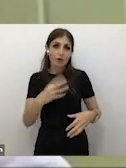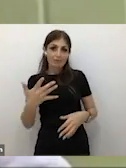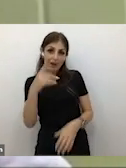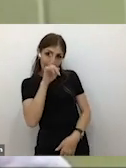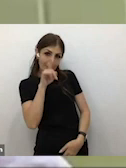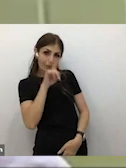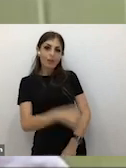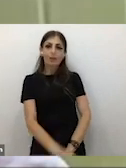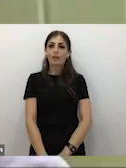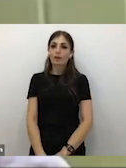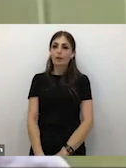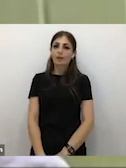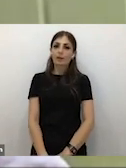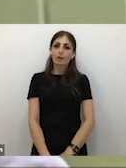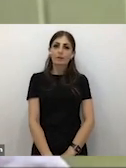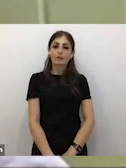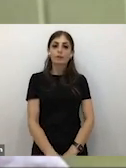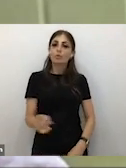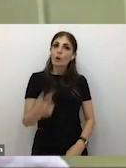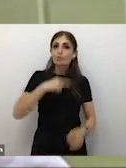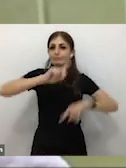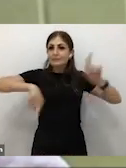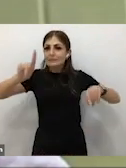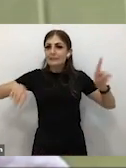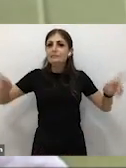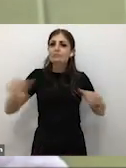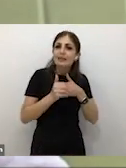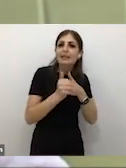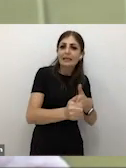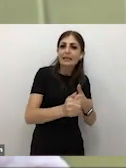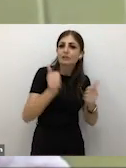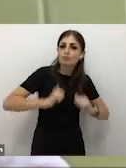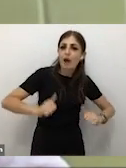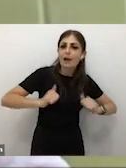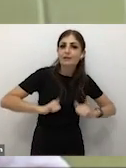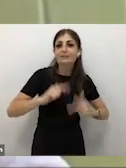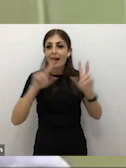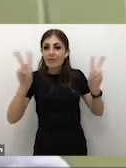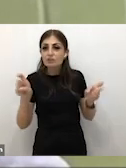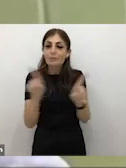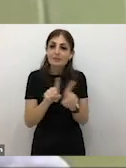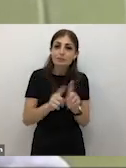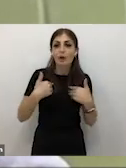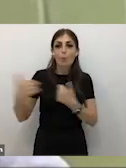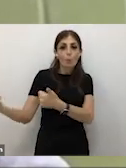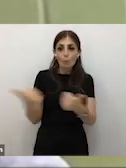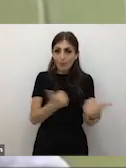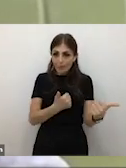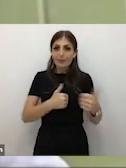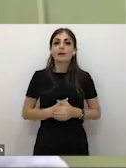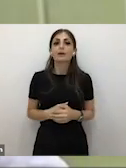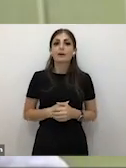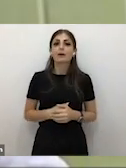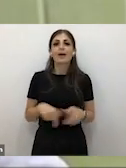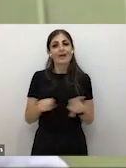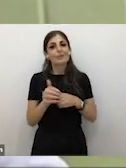us. We'll explore diverse leadership practices as well as other topics relevant to leadership like wellbeing and as well as